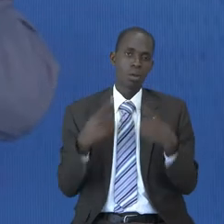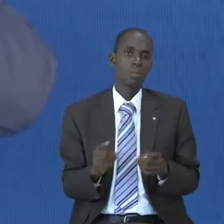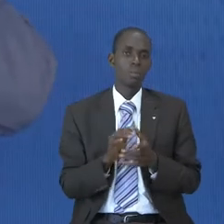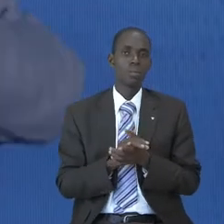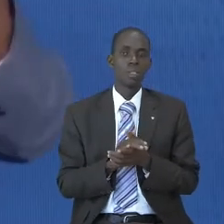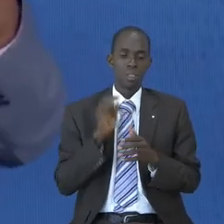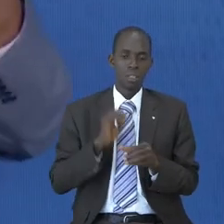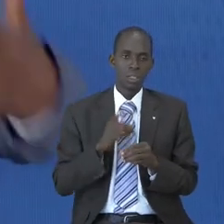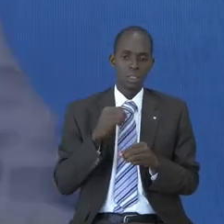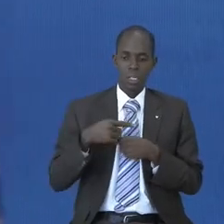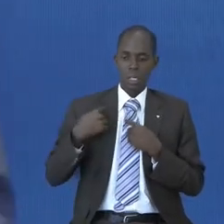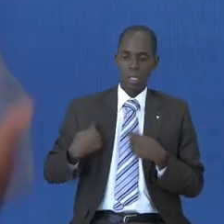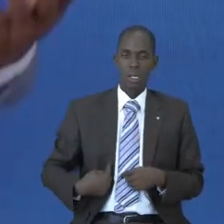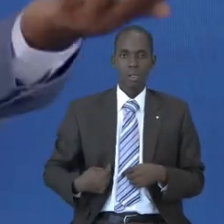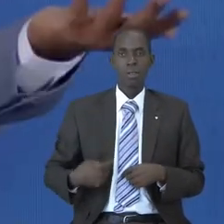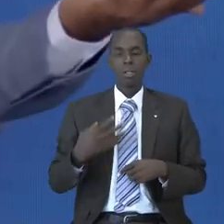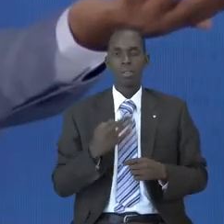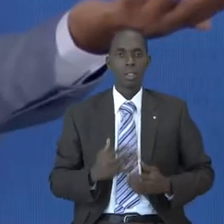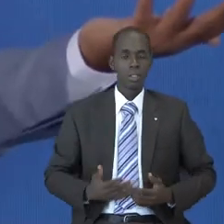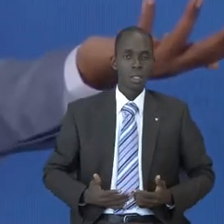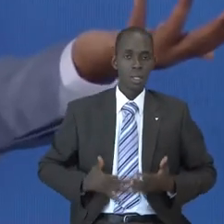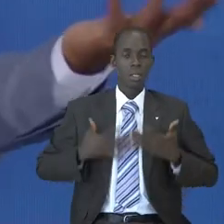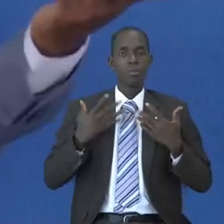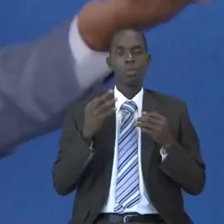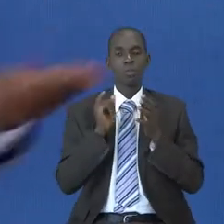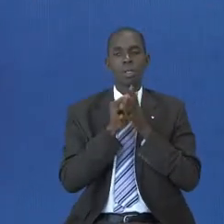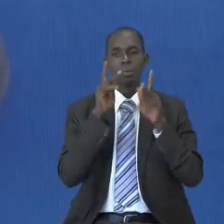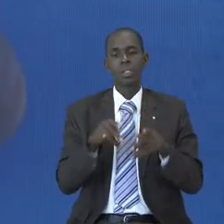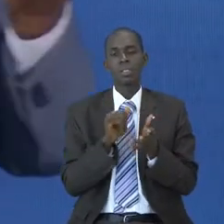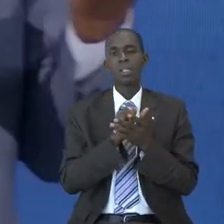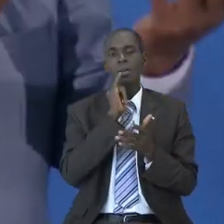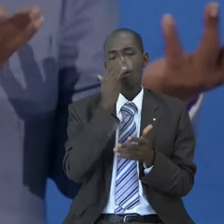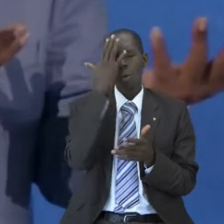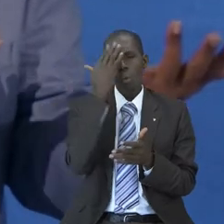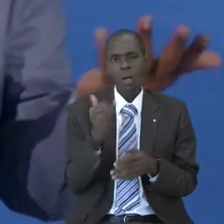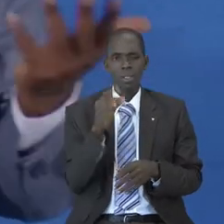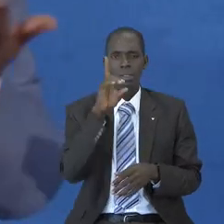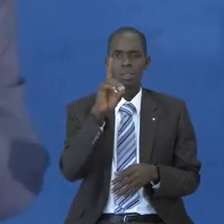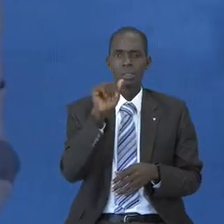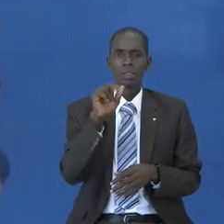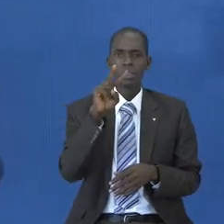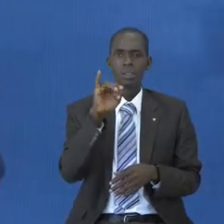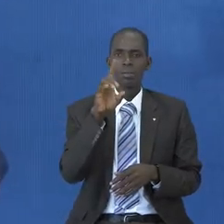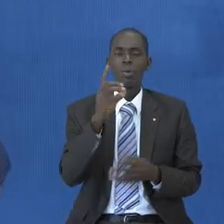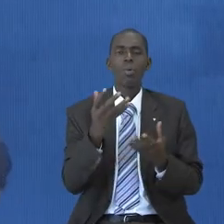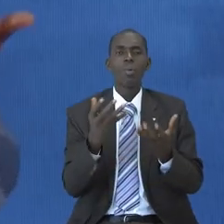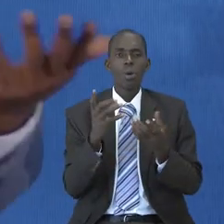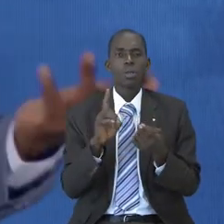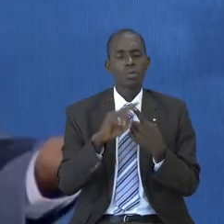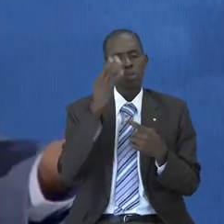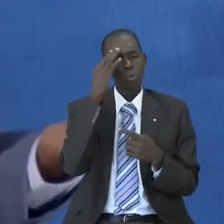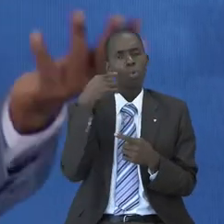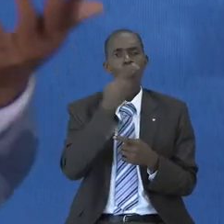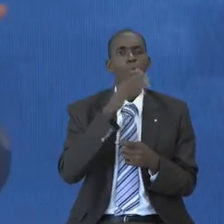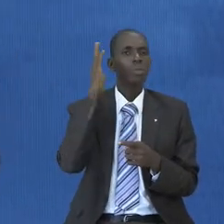the heart, in the life of the person. That's why David wanted to know, who shall ascend into